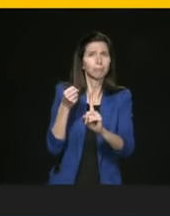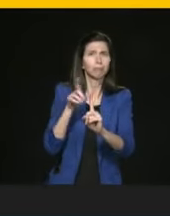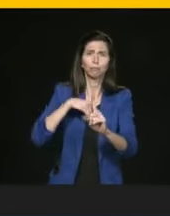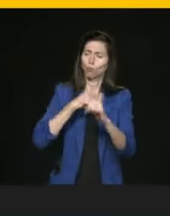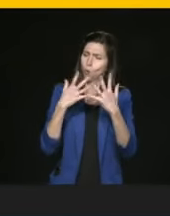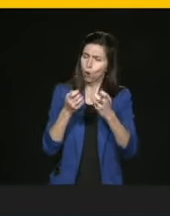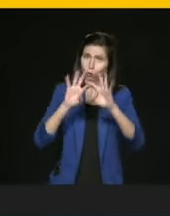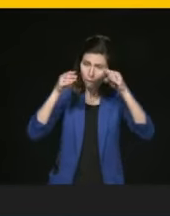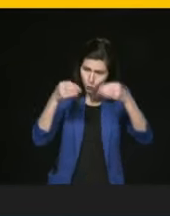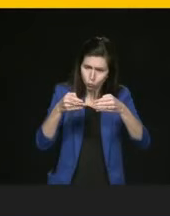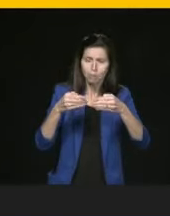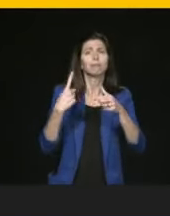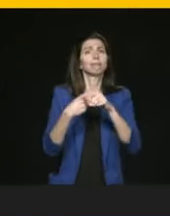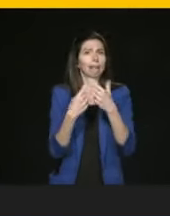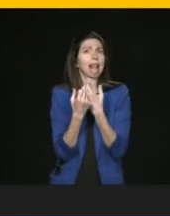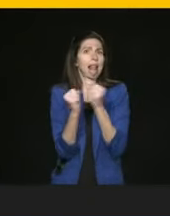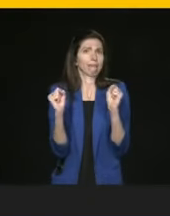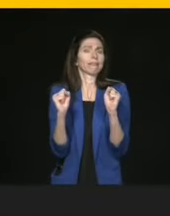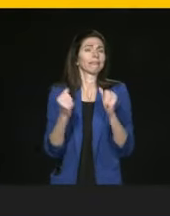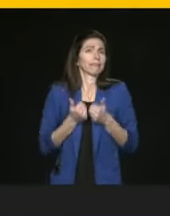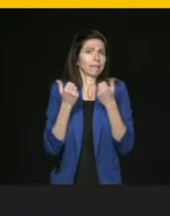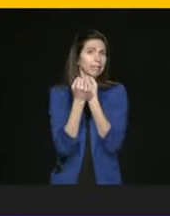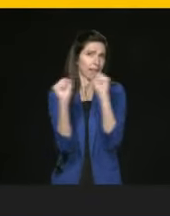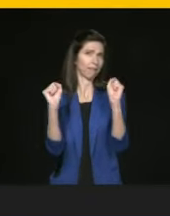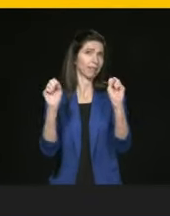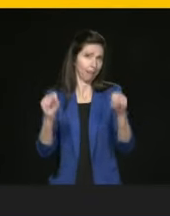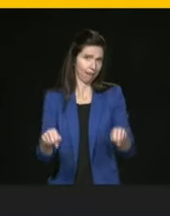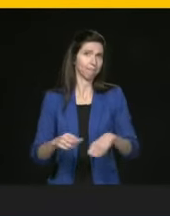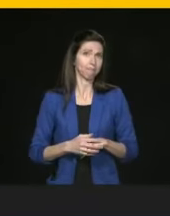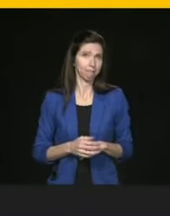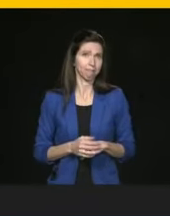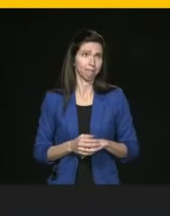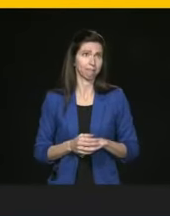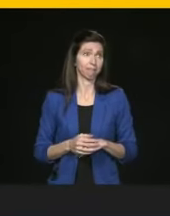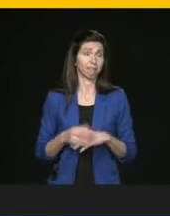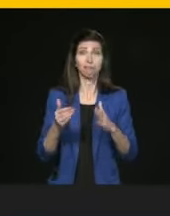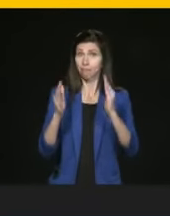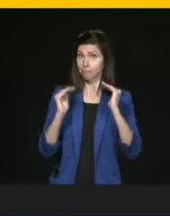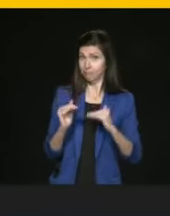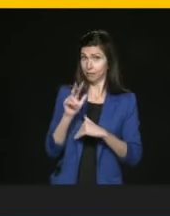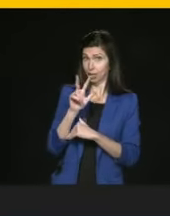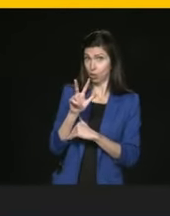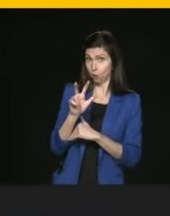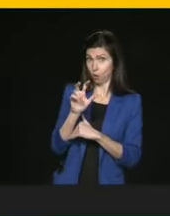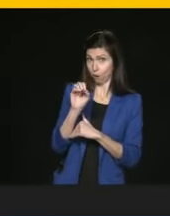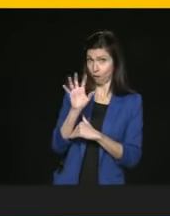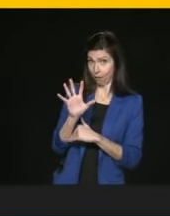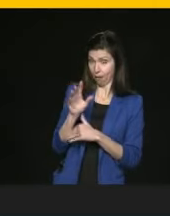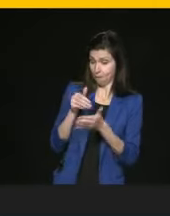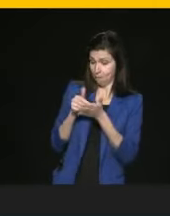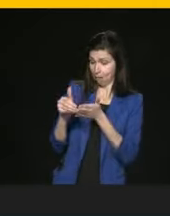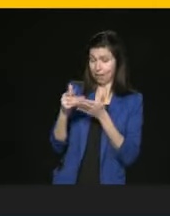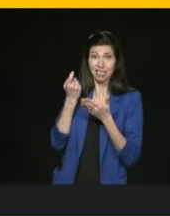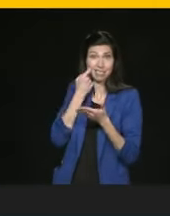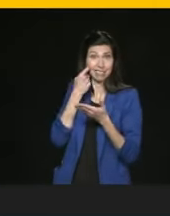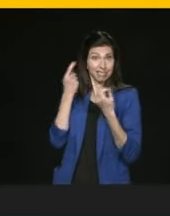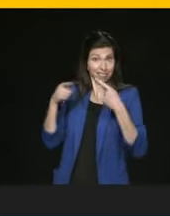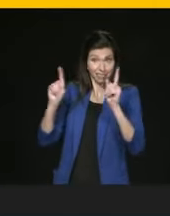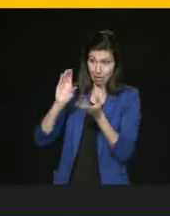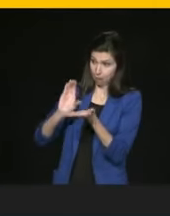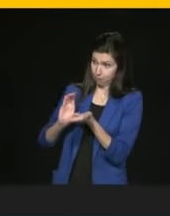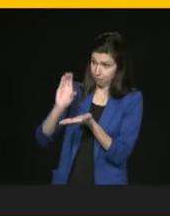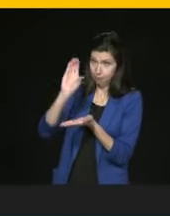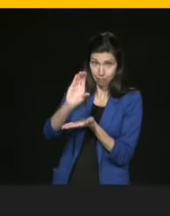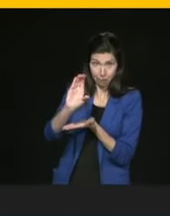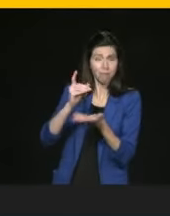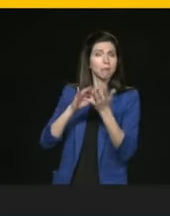In addition to the previously announced $305 million in funding to address immediate needs and to help Indigenous communities prepare